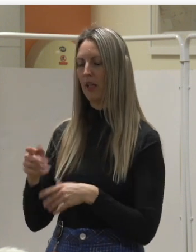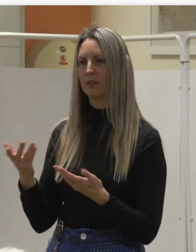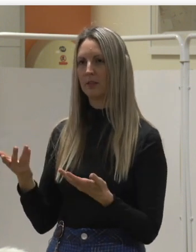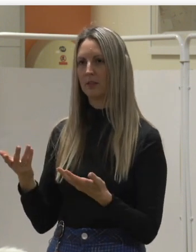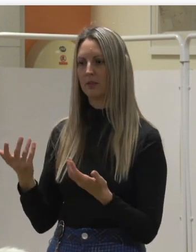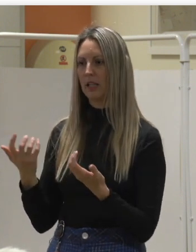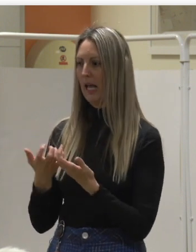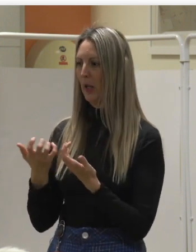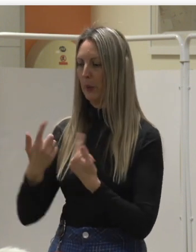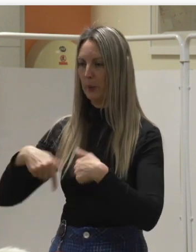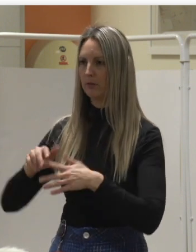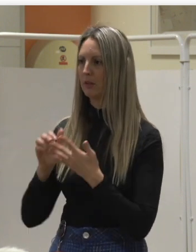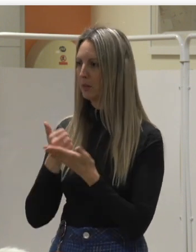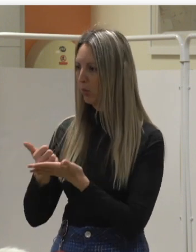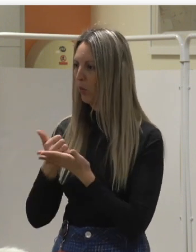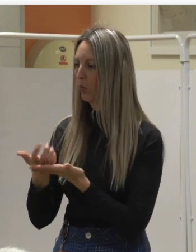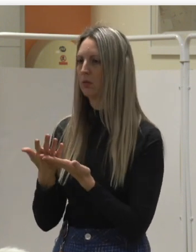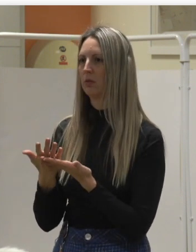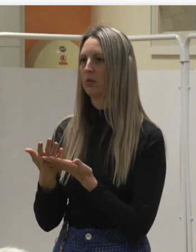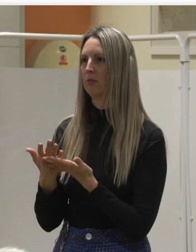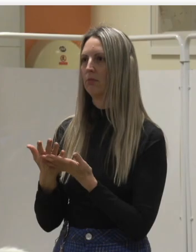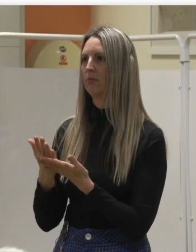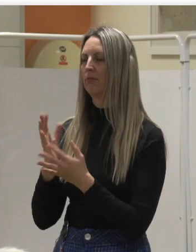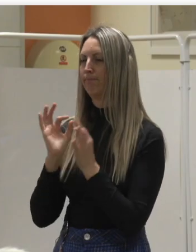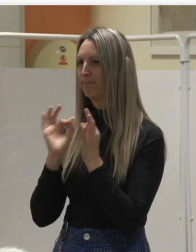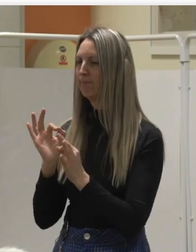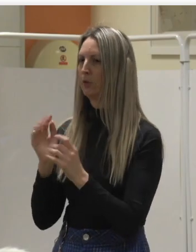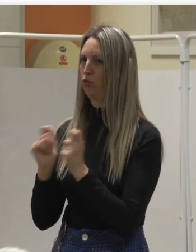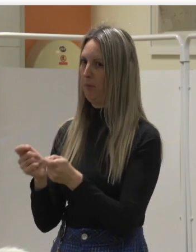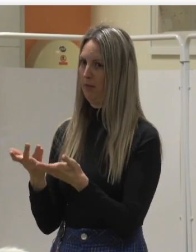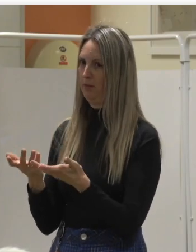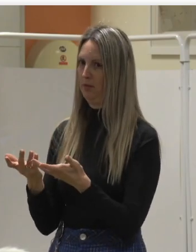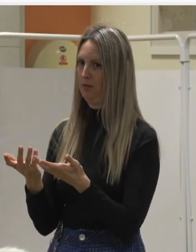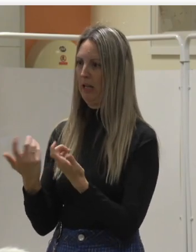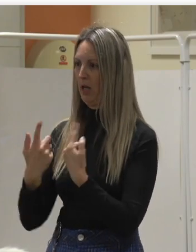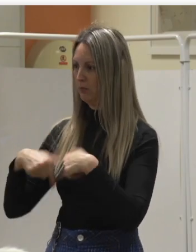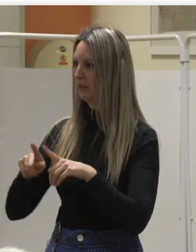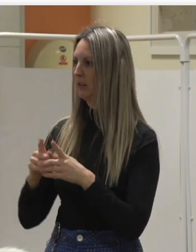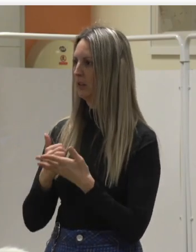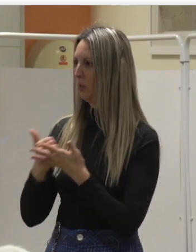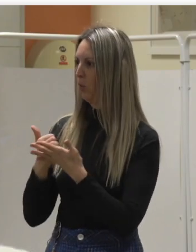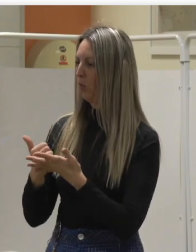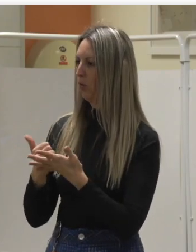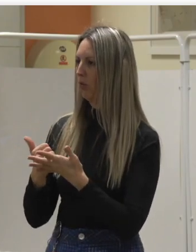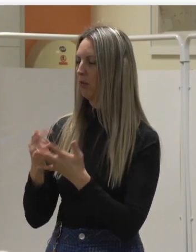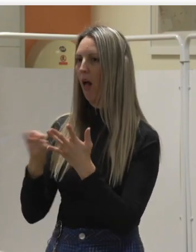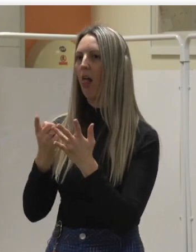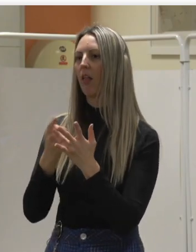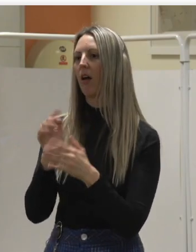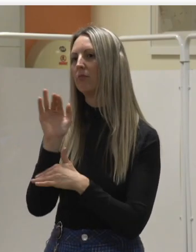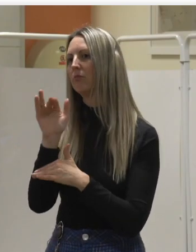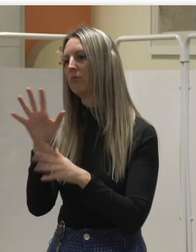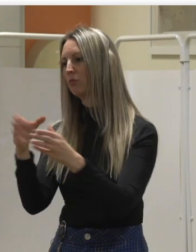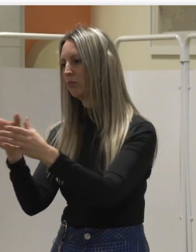treatment, moving into more community PCN level? What would be, from your clinical expertise, what would be